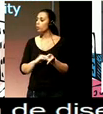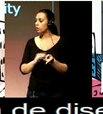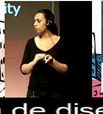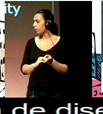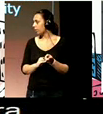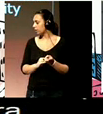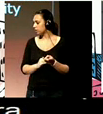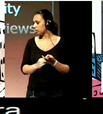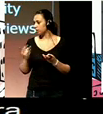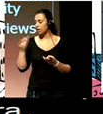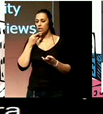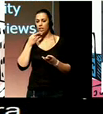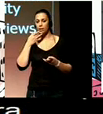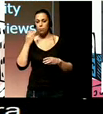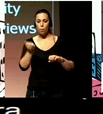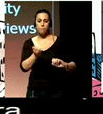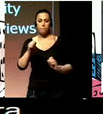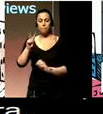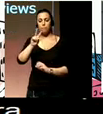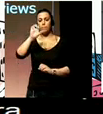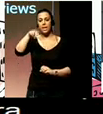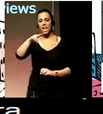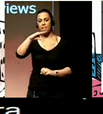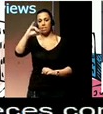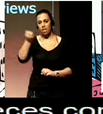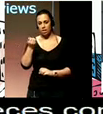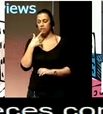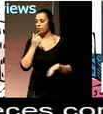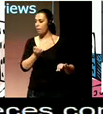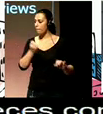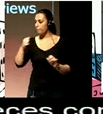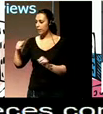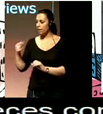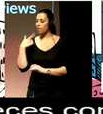in Castilla and Zamora, or as in Venice,